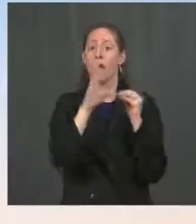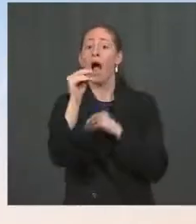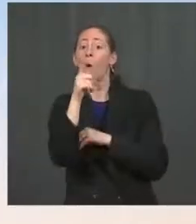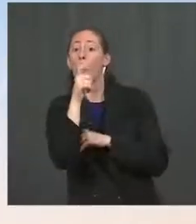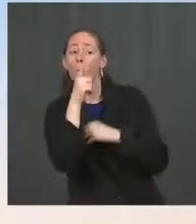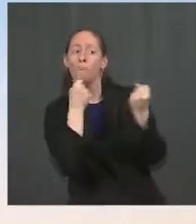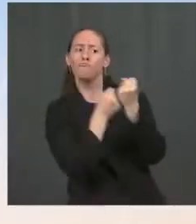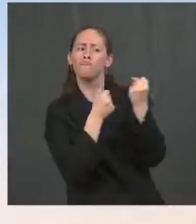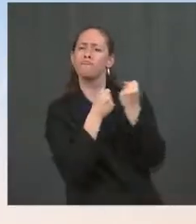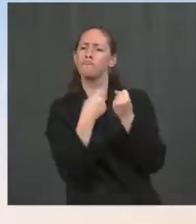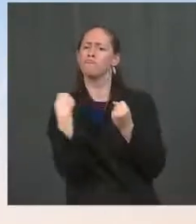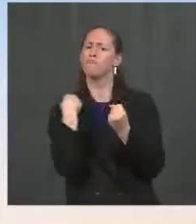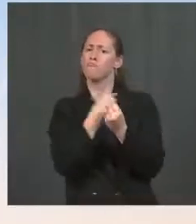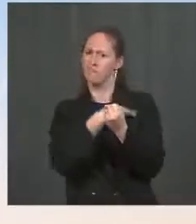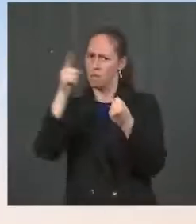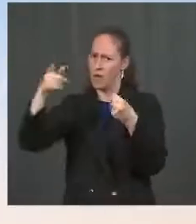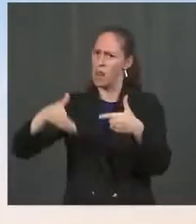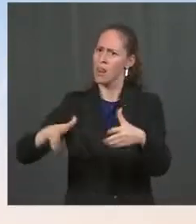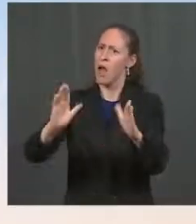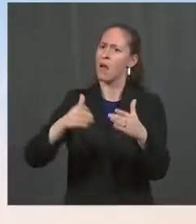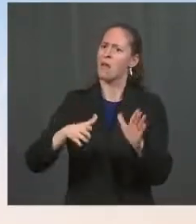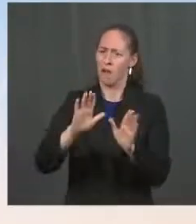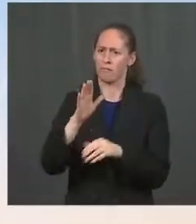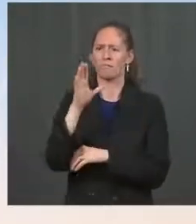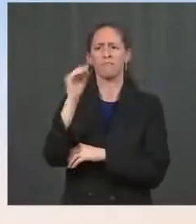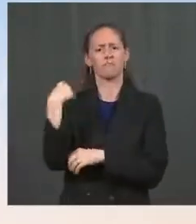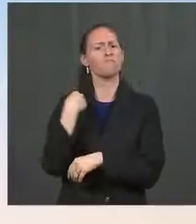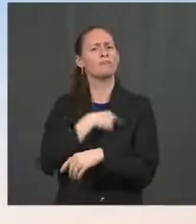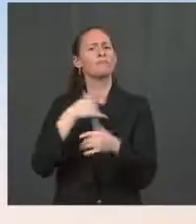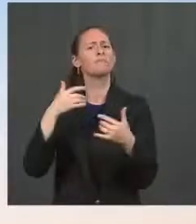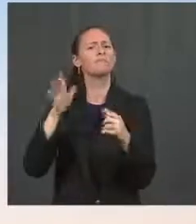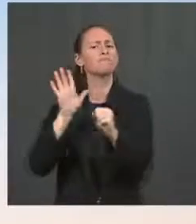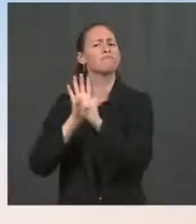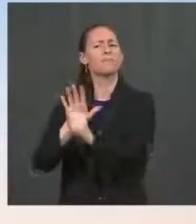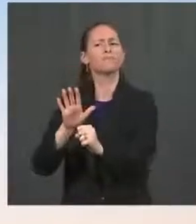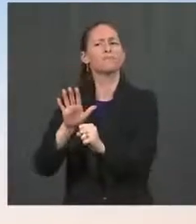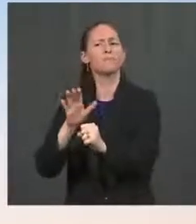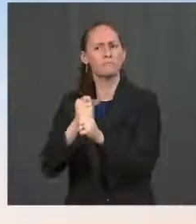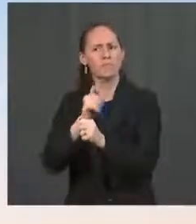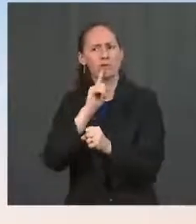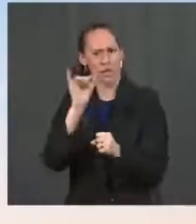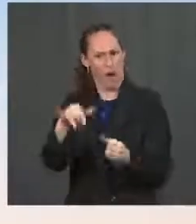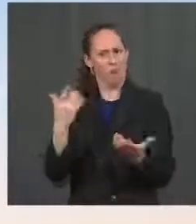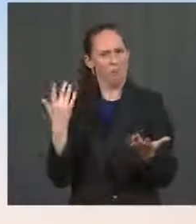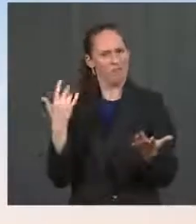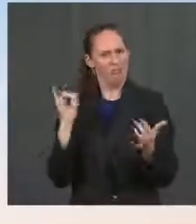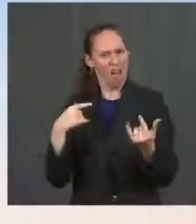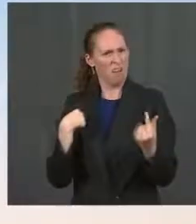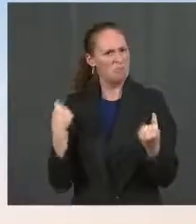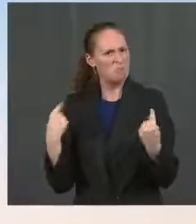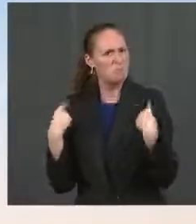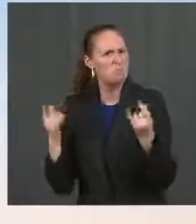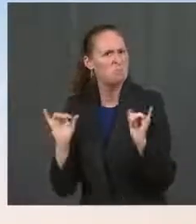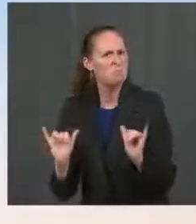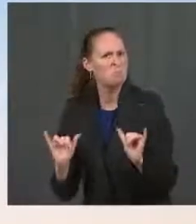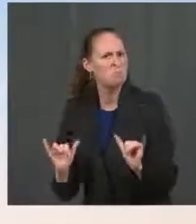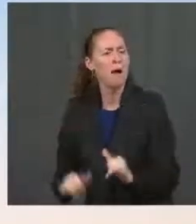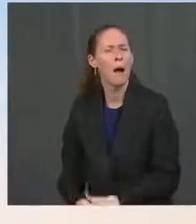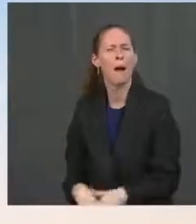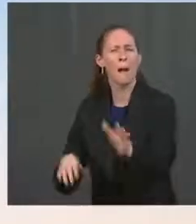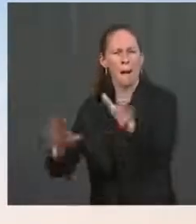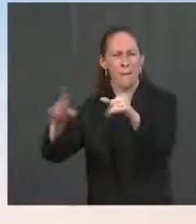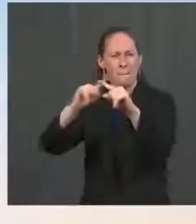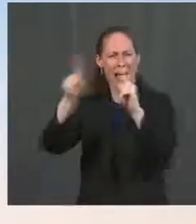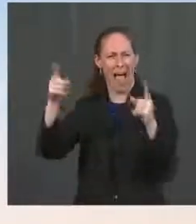the Taliban to get them out. And that's exactly what we did. But you're saying the Taliban is businesslike and professional. Their interior minister has